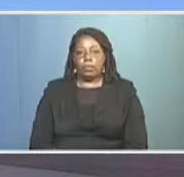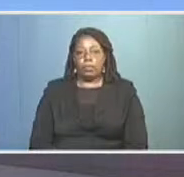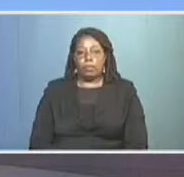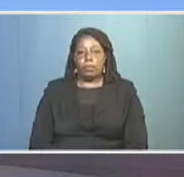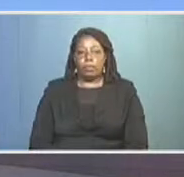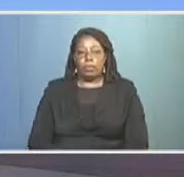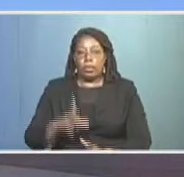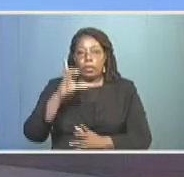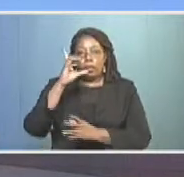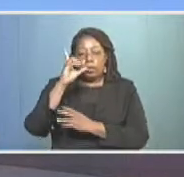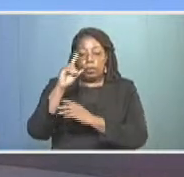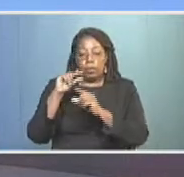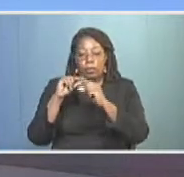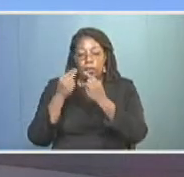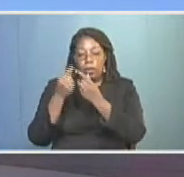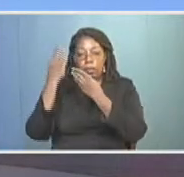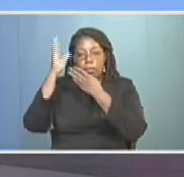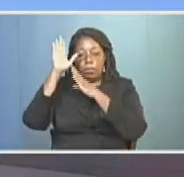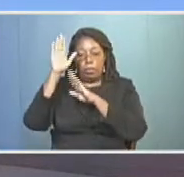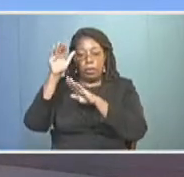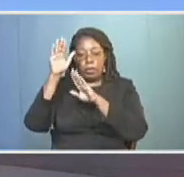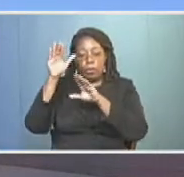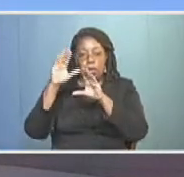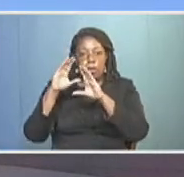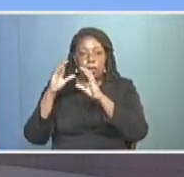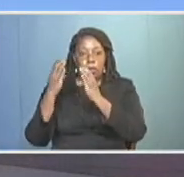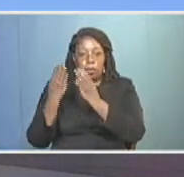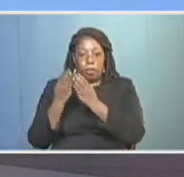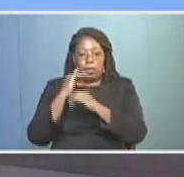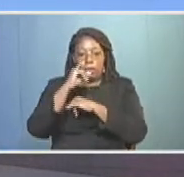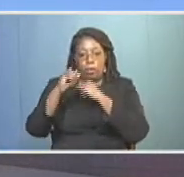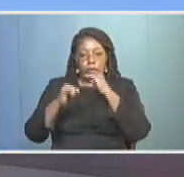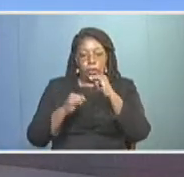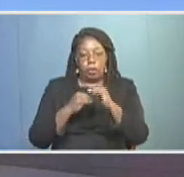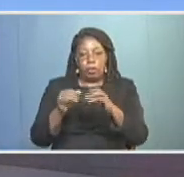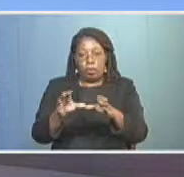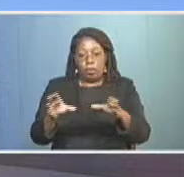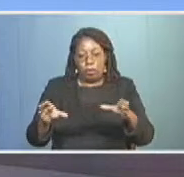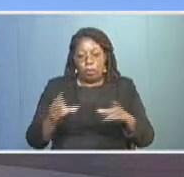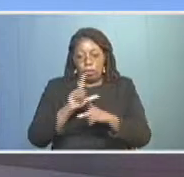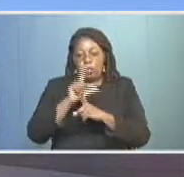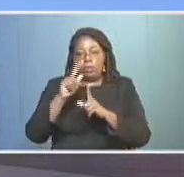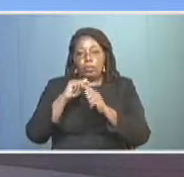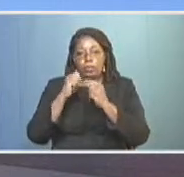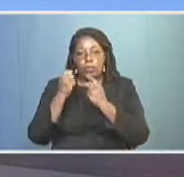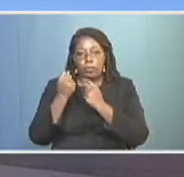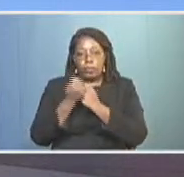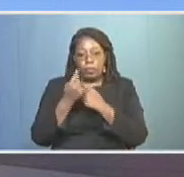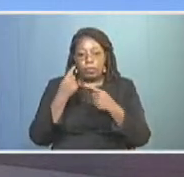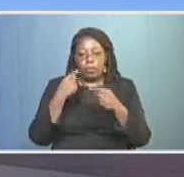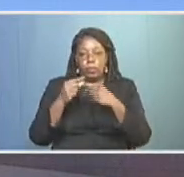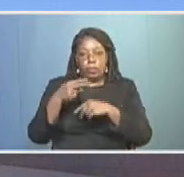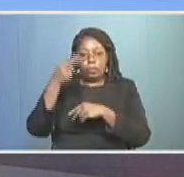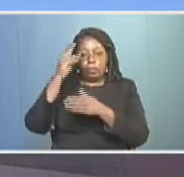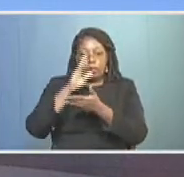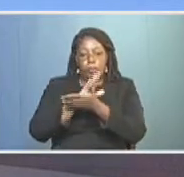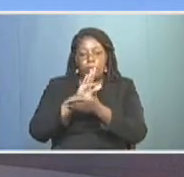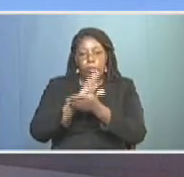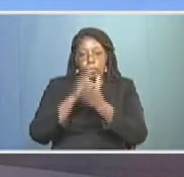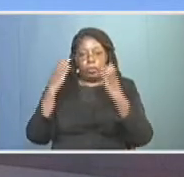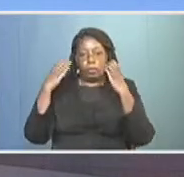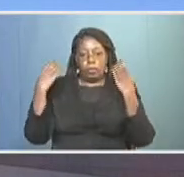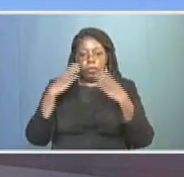The D-Squad Basketball Club is now dribbling on the international courts. This month, the local team will have scrimmages with high school coaches